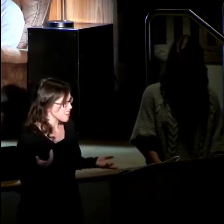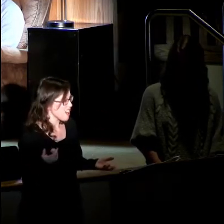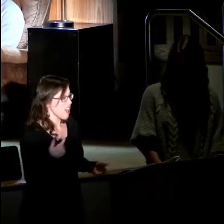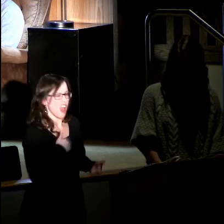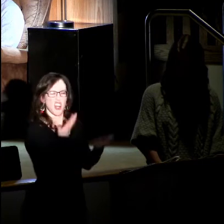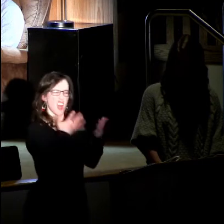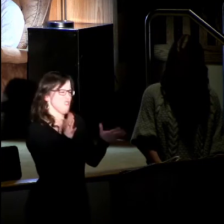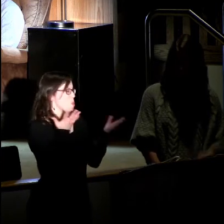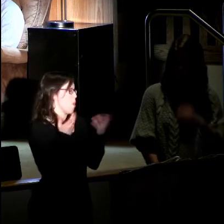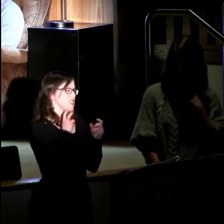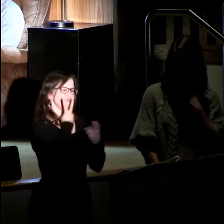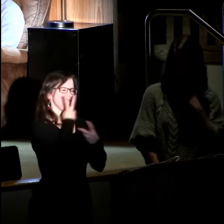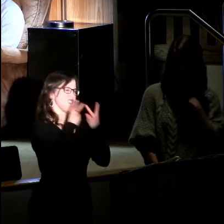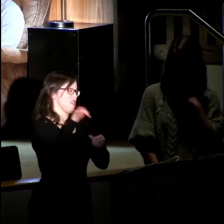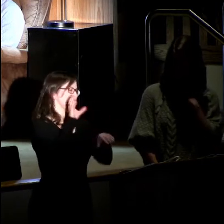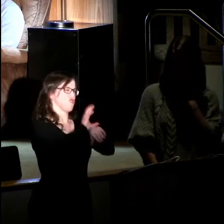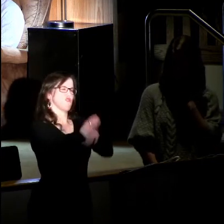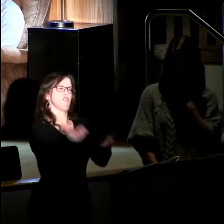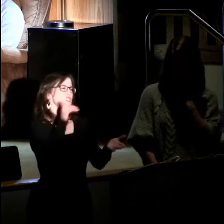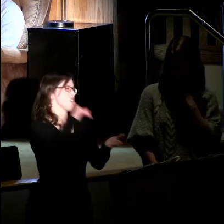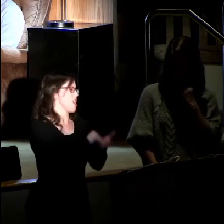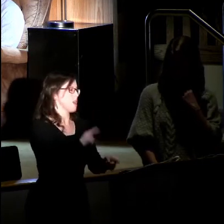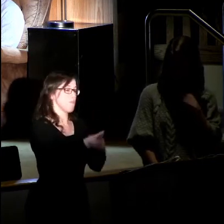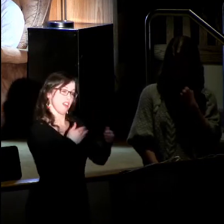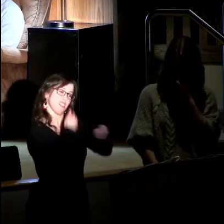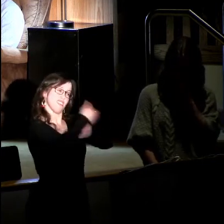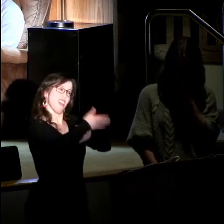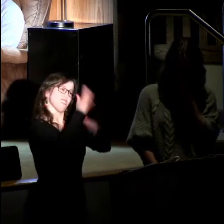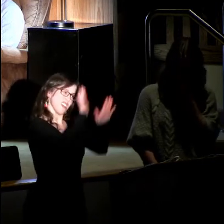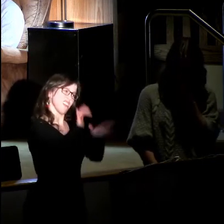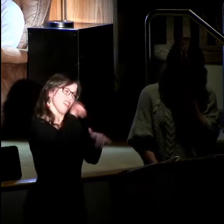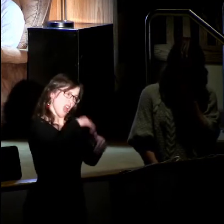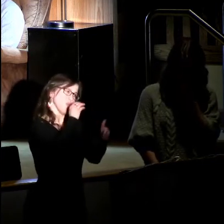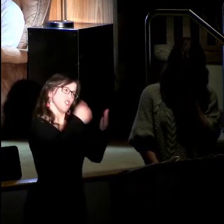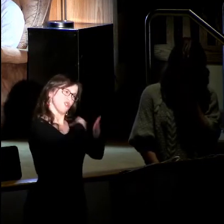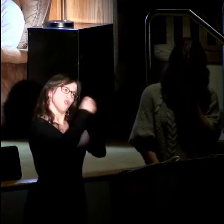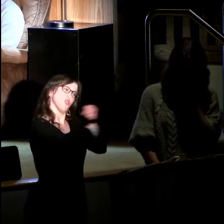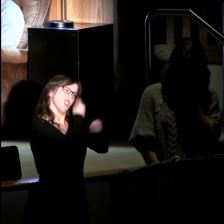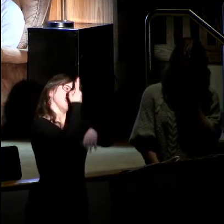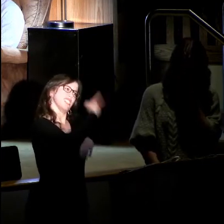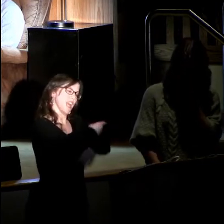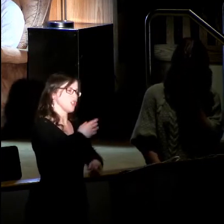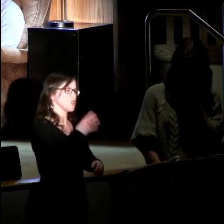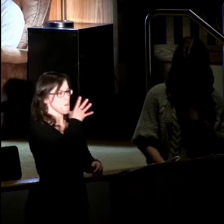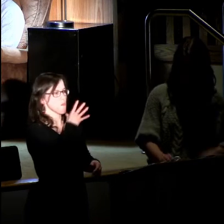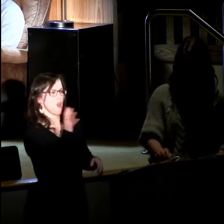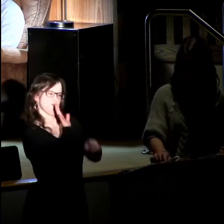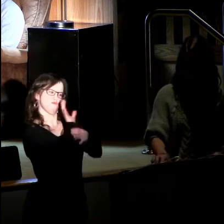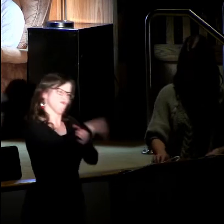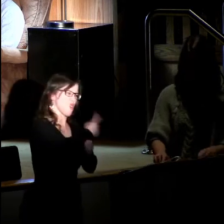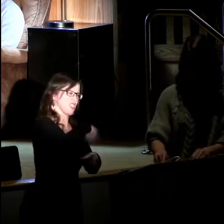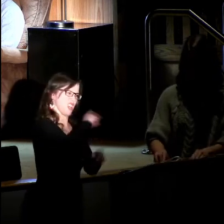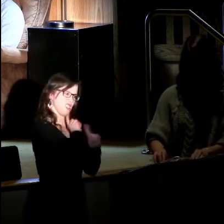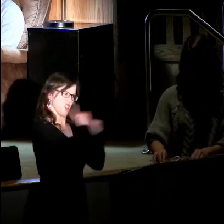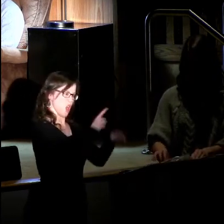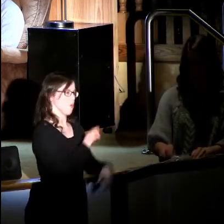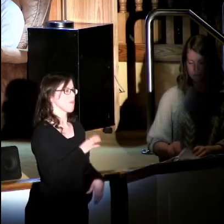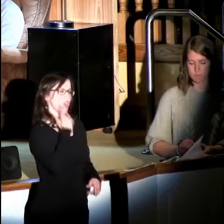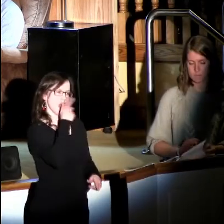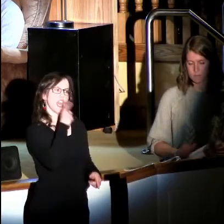foot in that church again. But the next Sunday was New Year's Day, and Mom forced us to go, much to her regret.